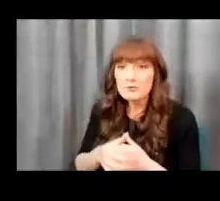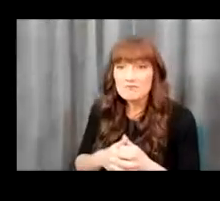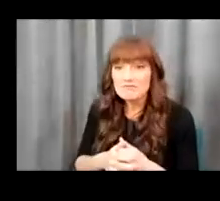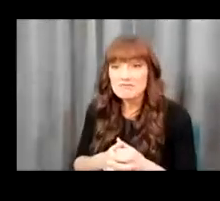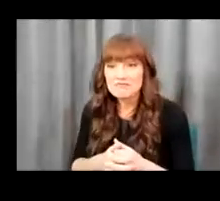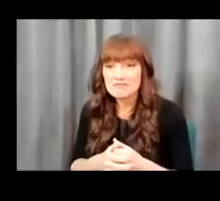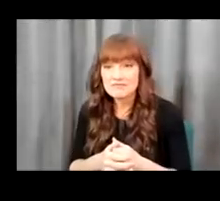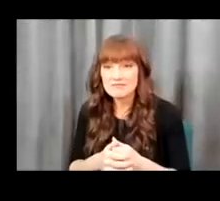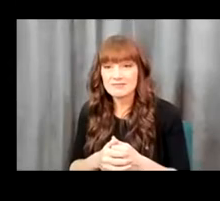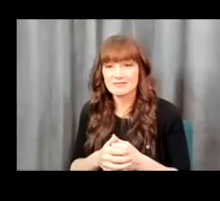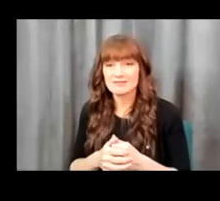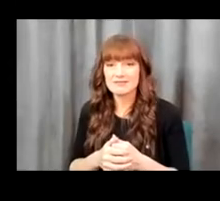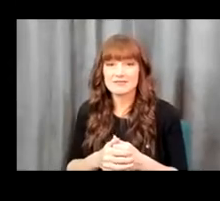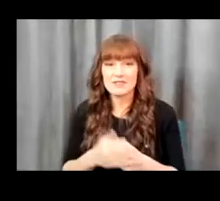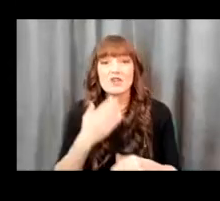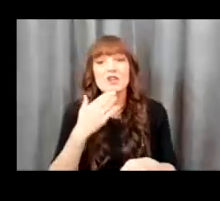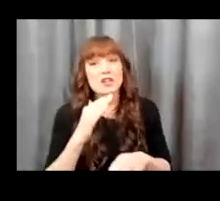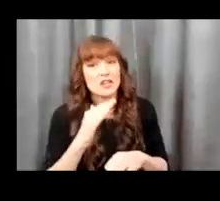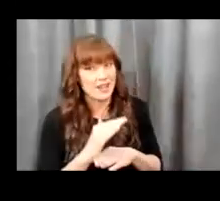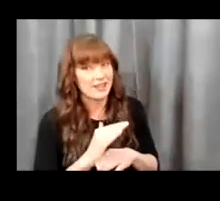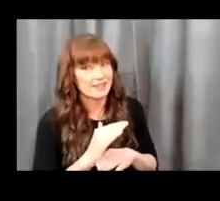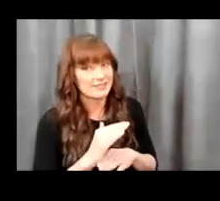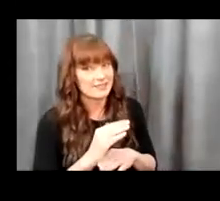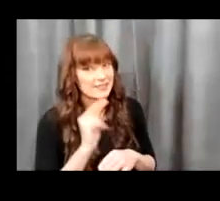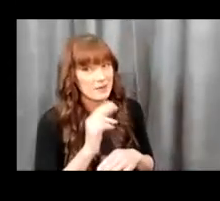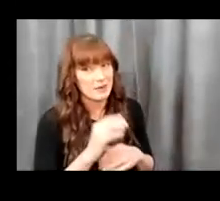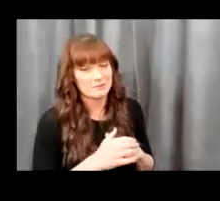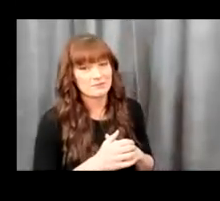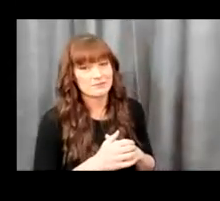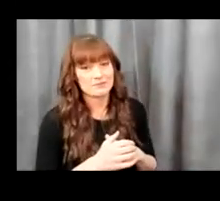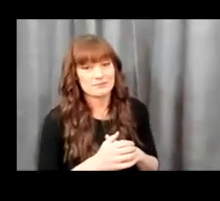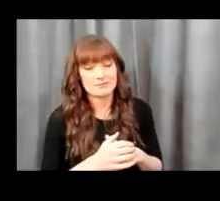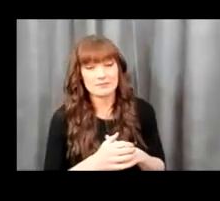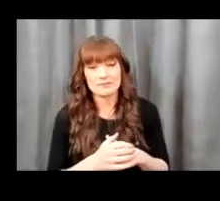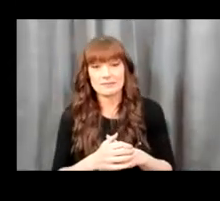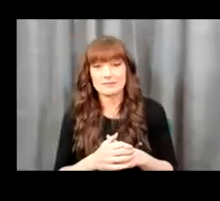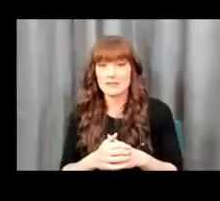Tomorrow. Good night, Nima.